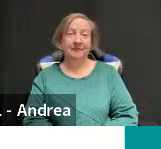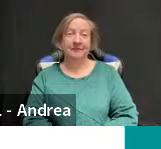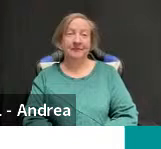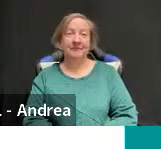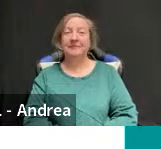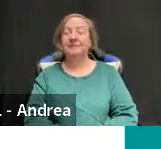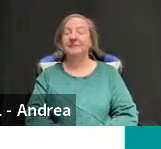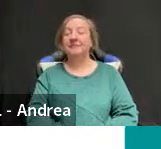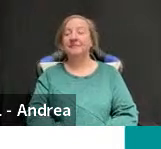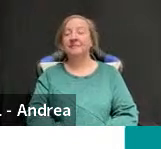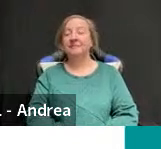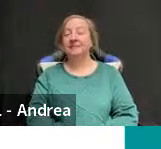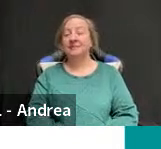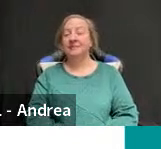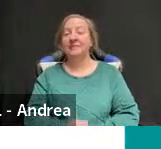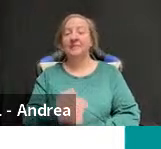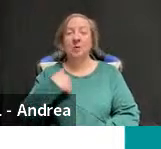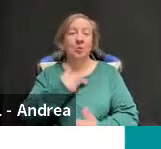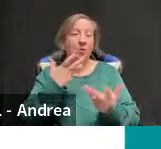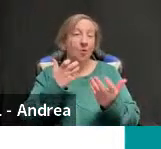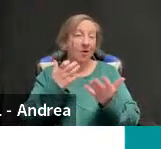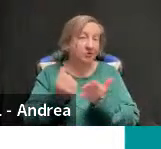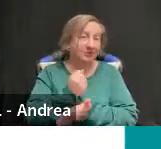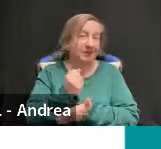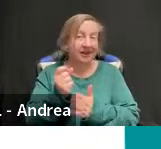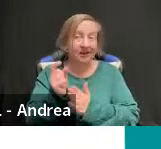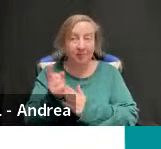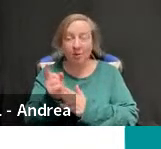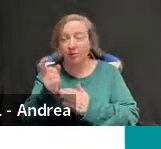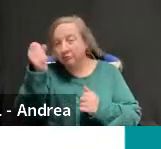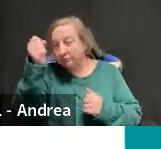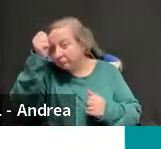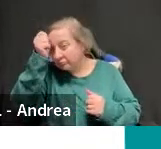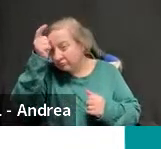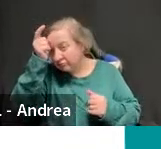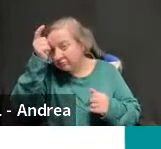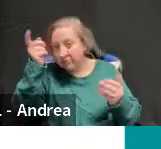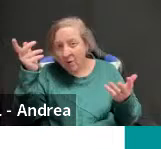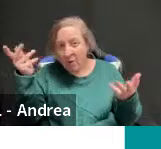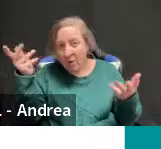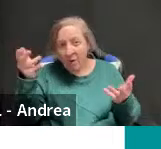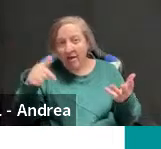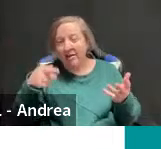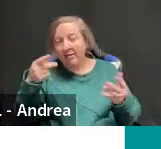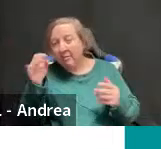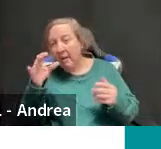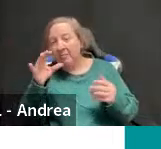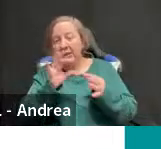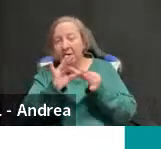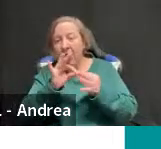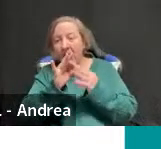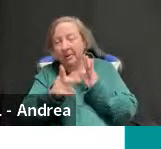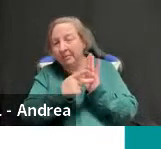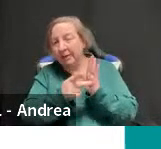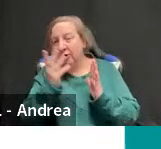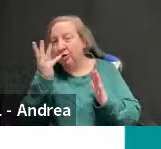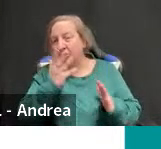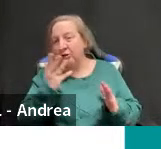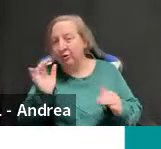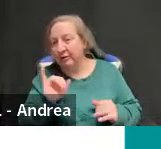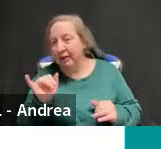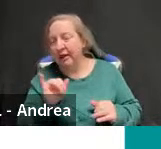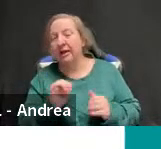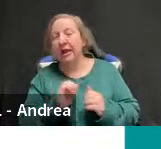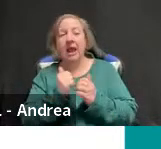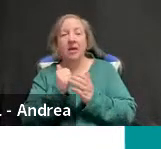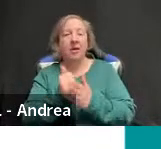So we want to take a moment to really understand what this public comment period looks like and how we're helping